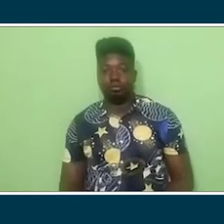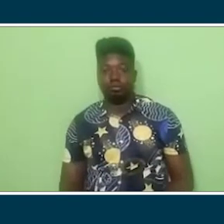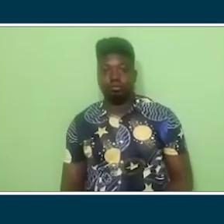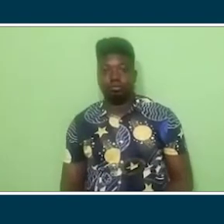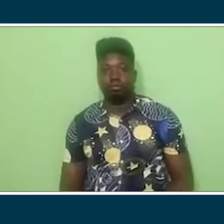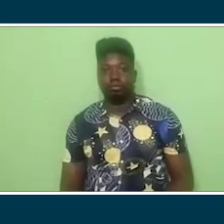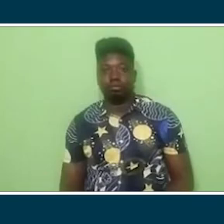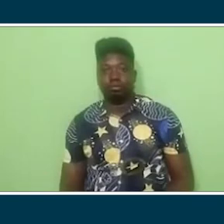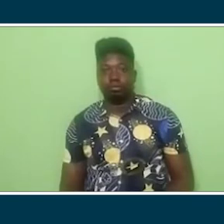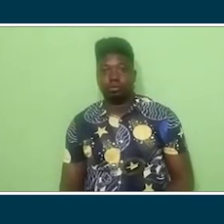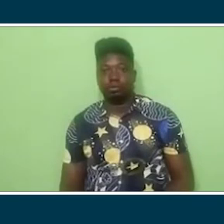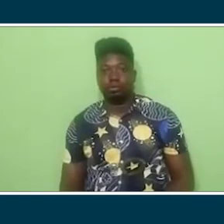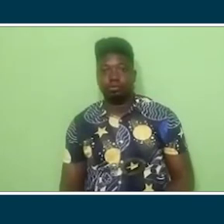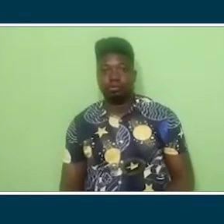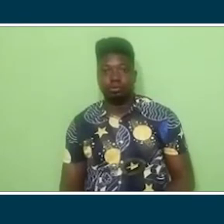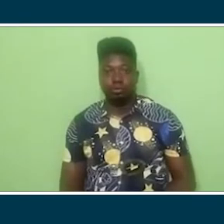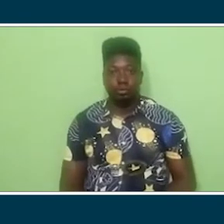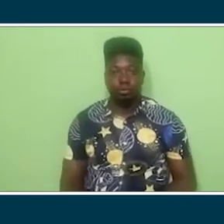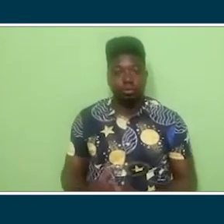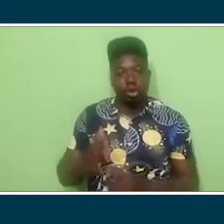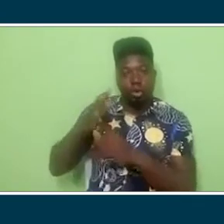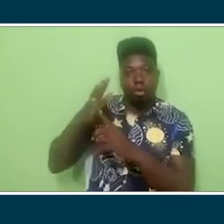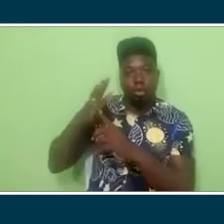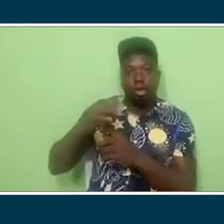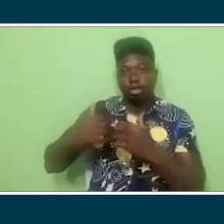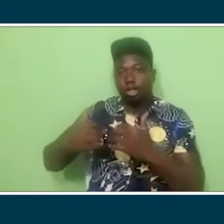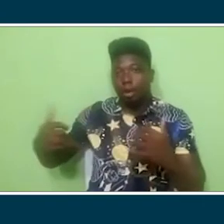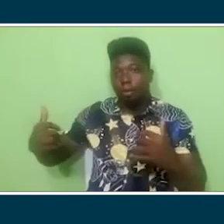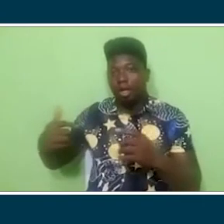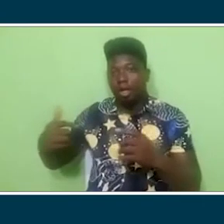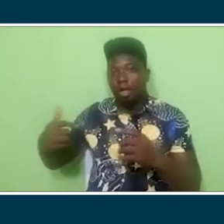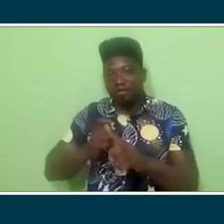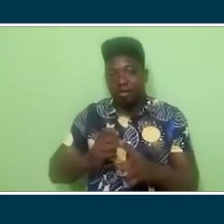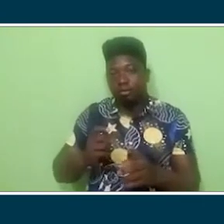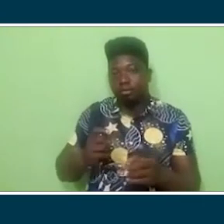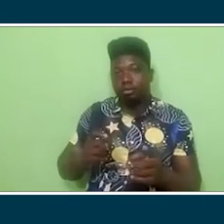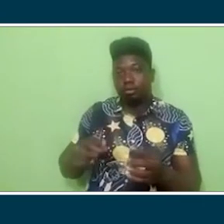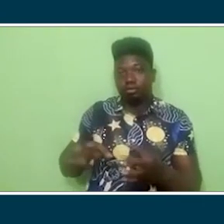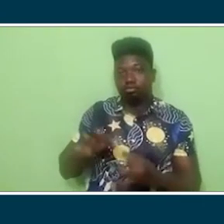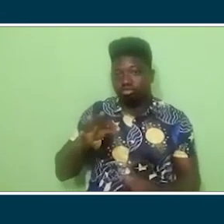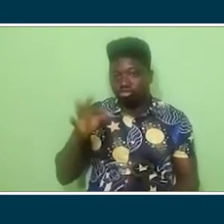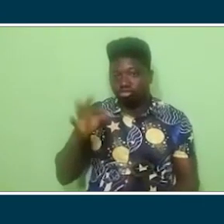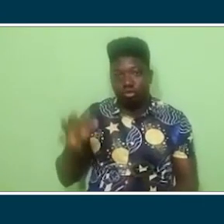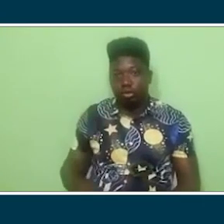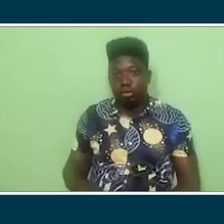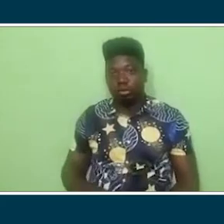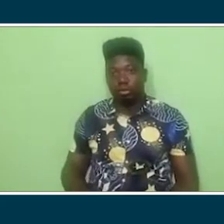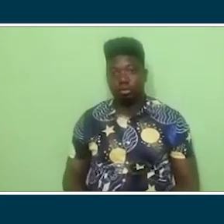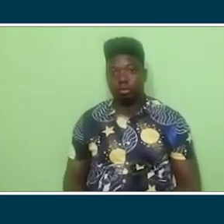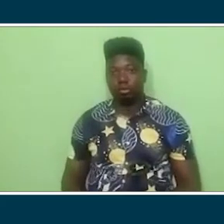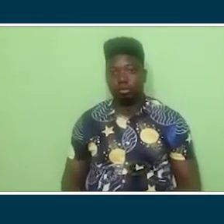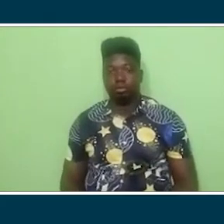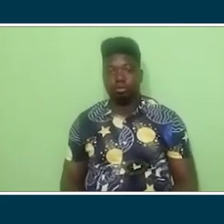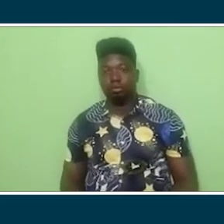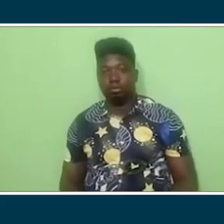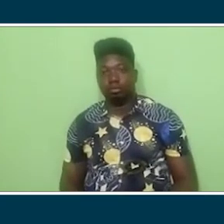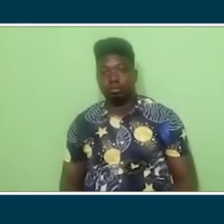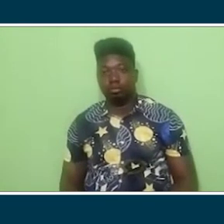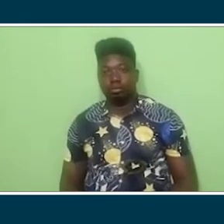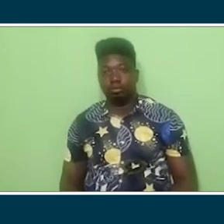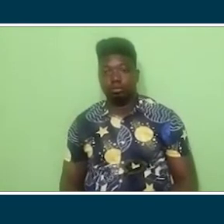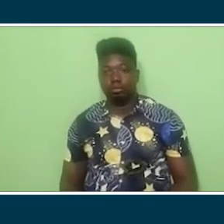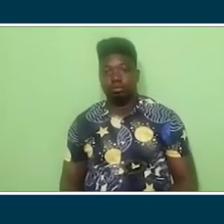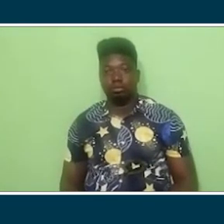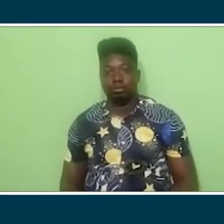religion and supremacy separate from spirituality and the path of love that Ari's talking about.